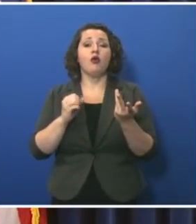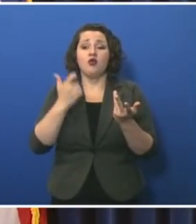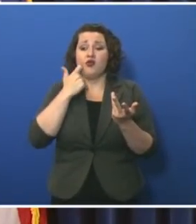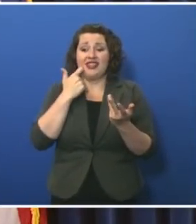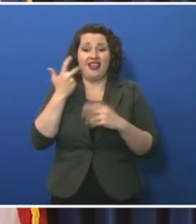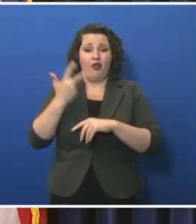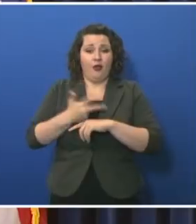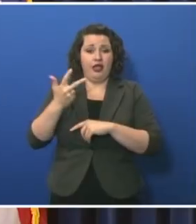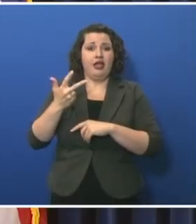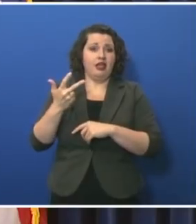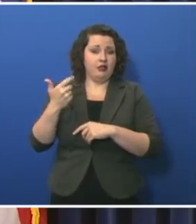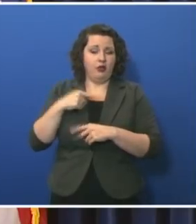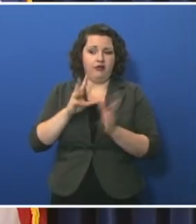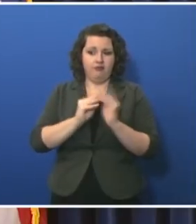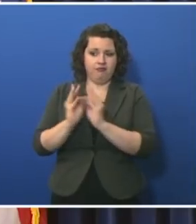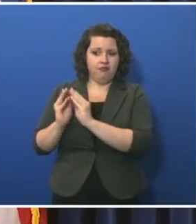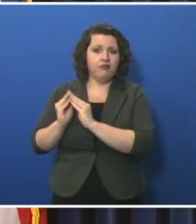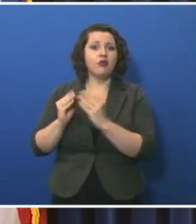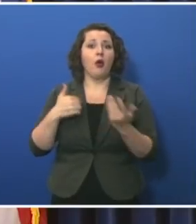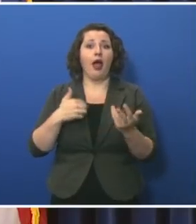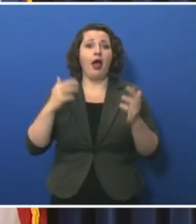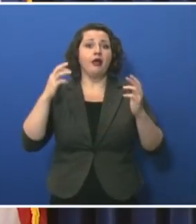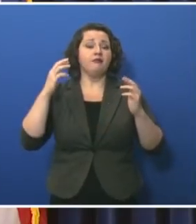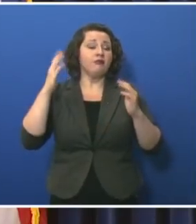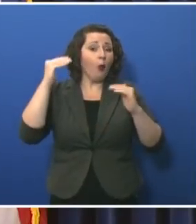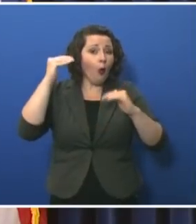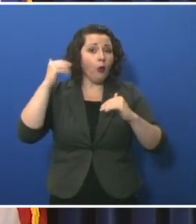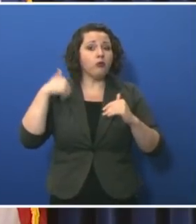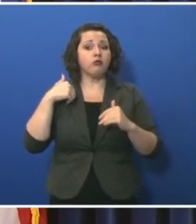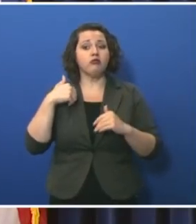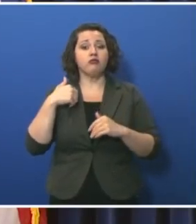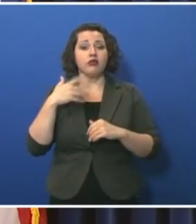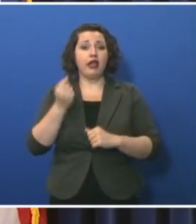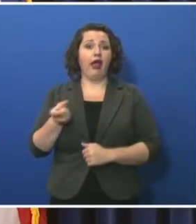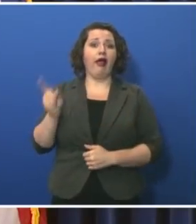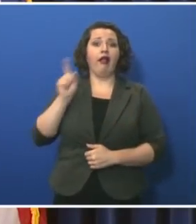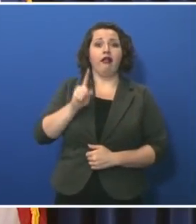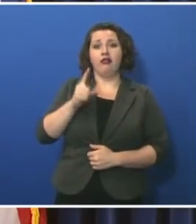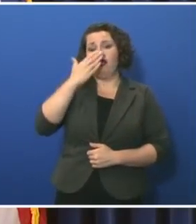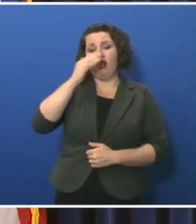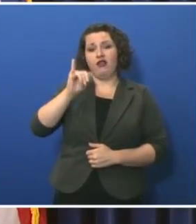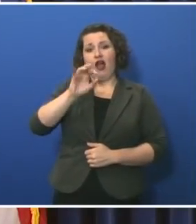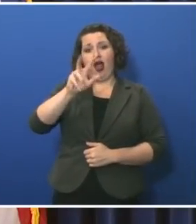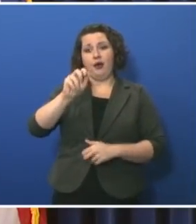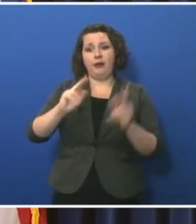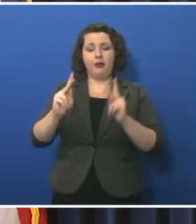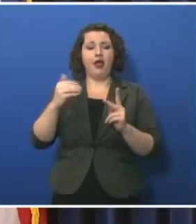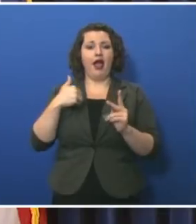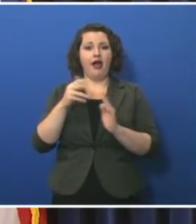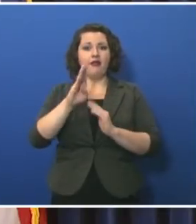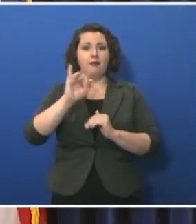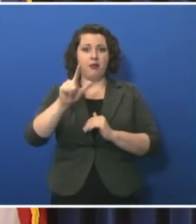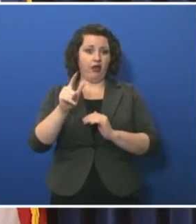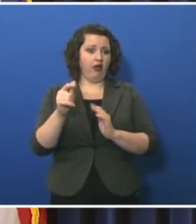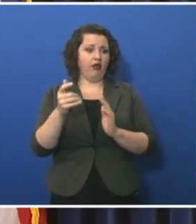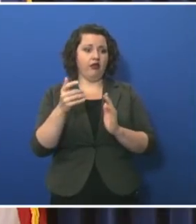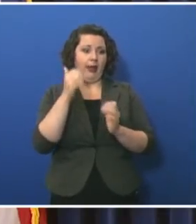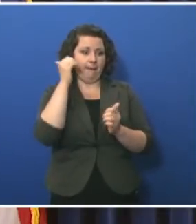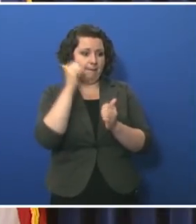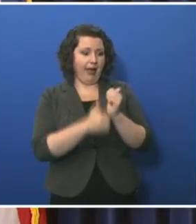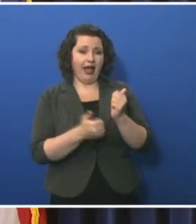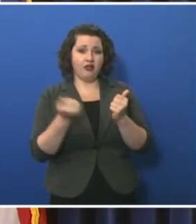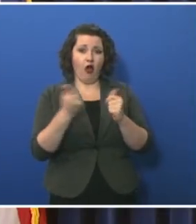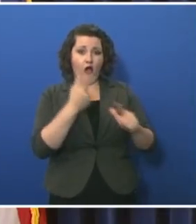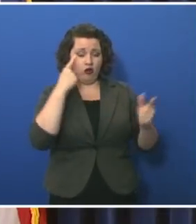hope is that we can stand before Iowans and have a bill that is unanimously passed and signed by the governor. That's a starting point.